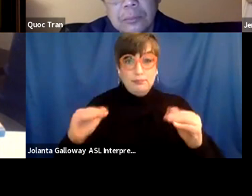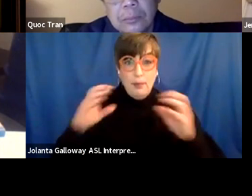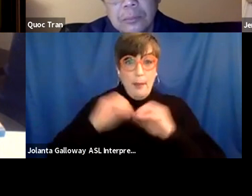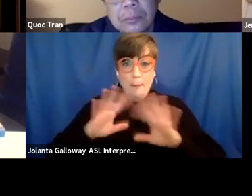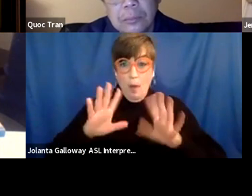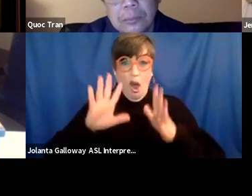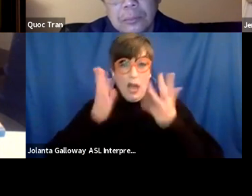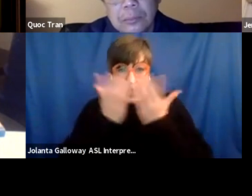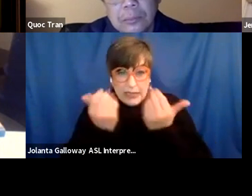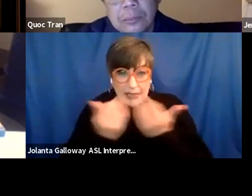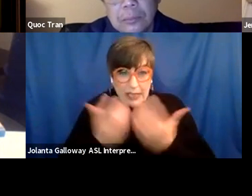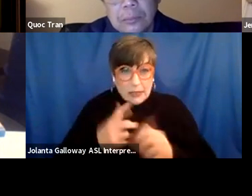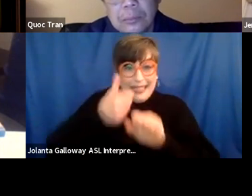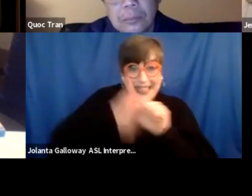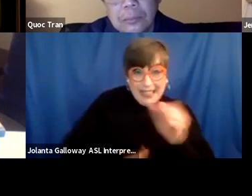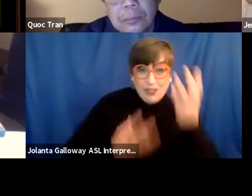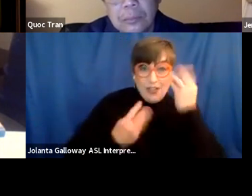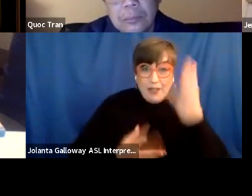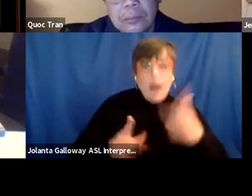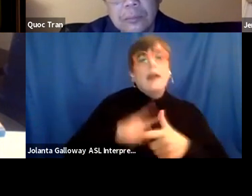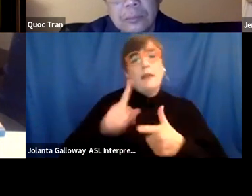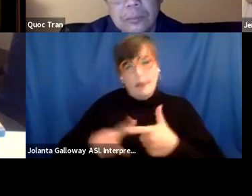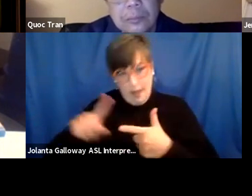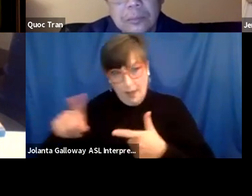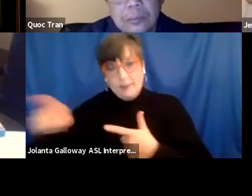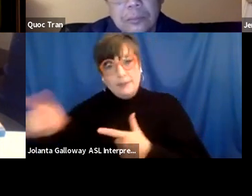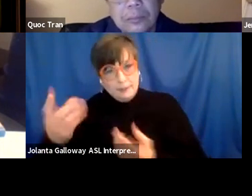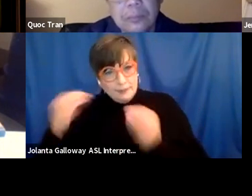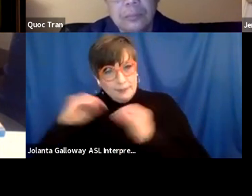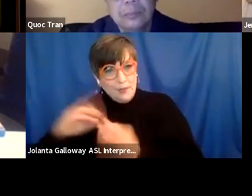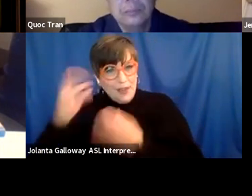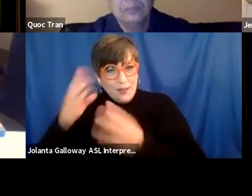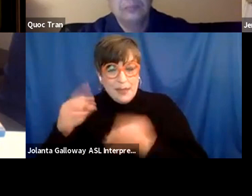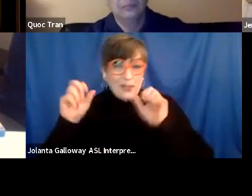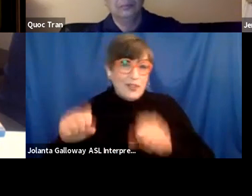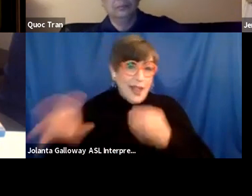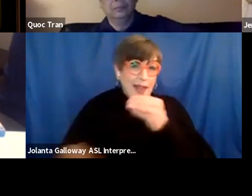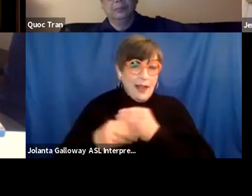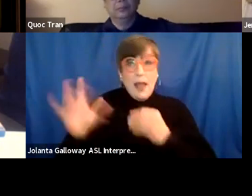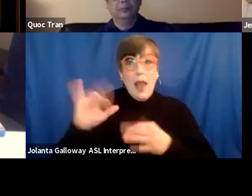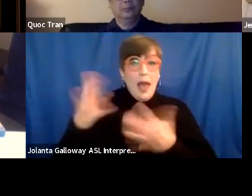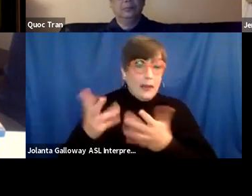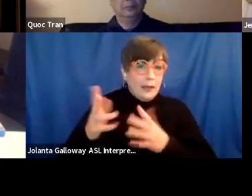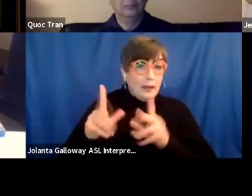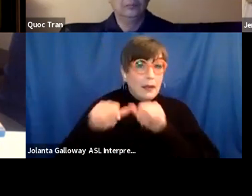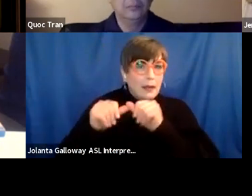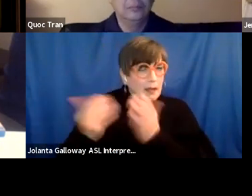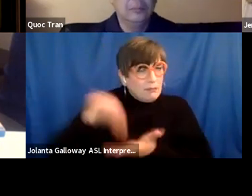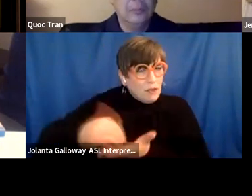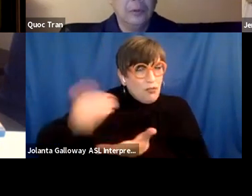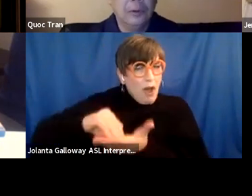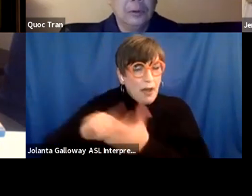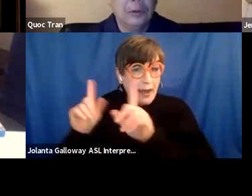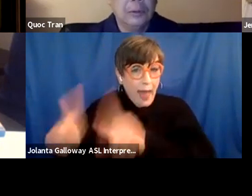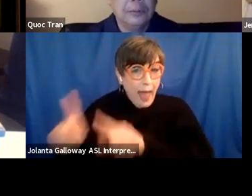data, we can add more information like chronic absences to the